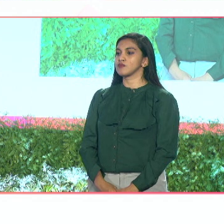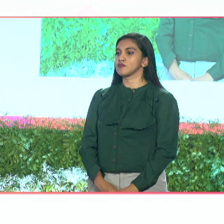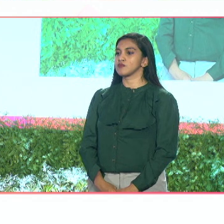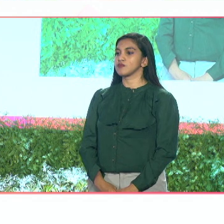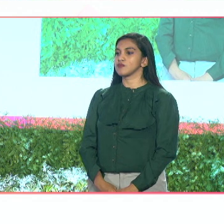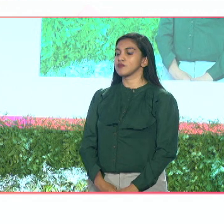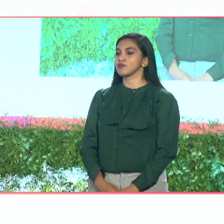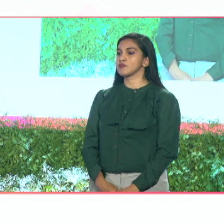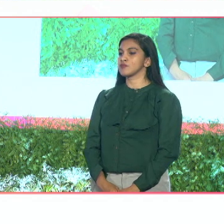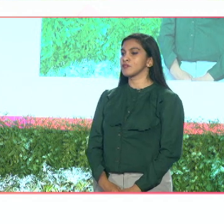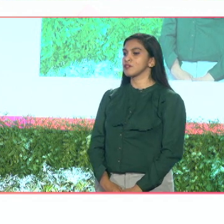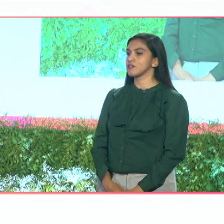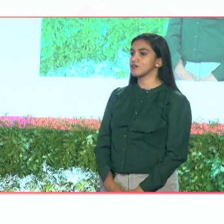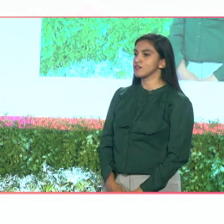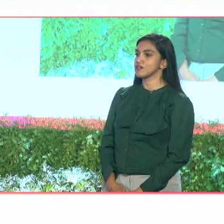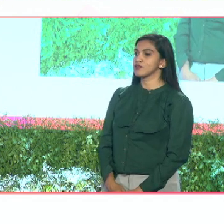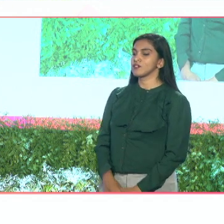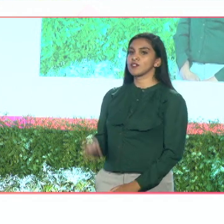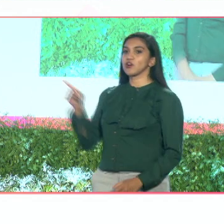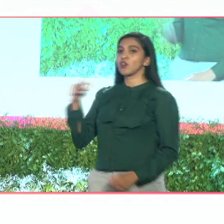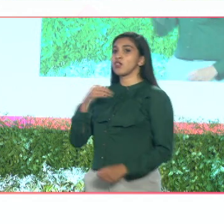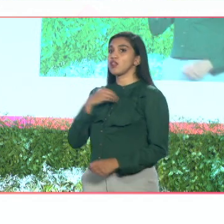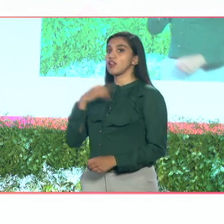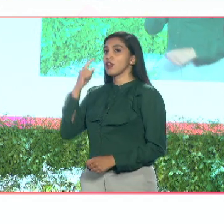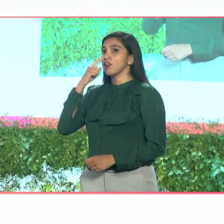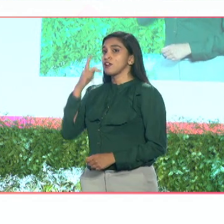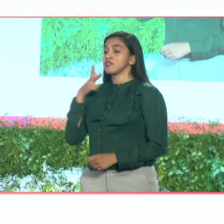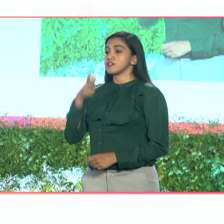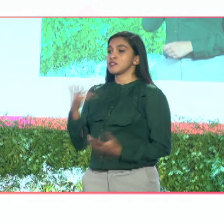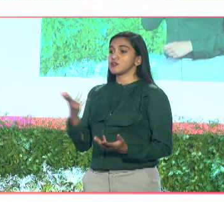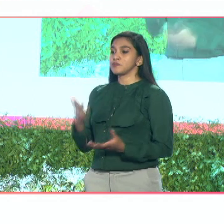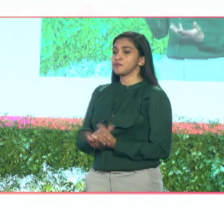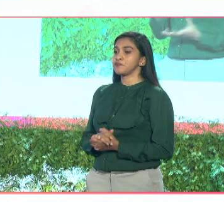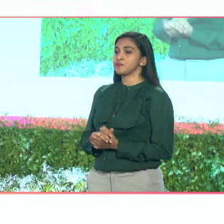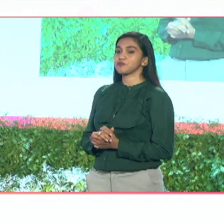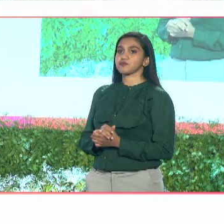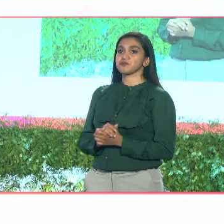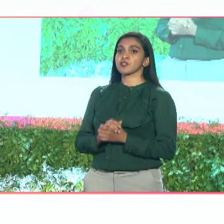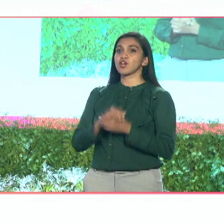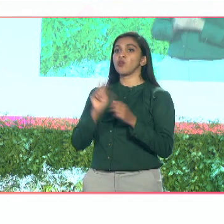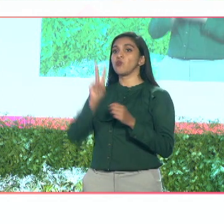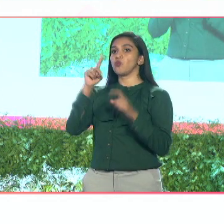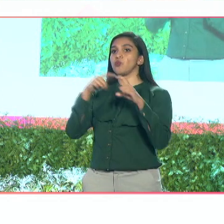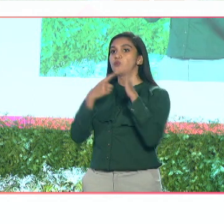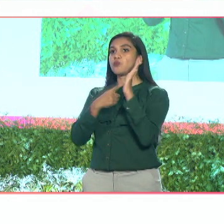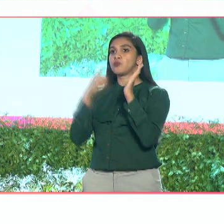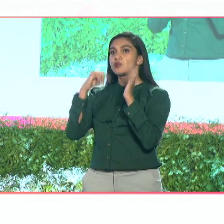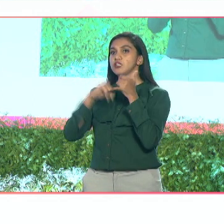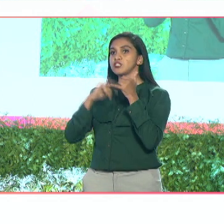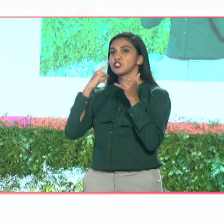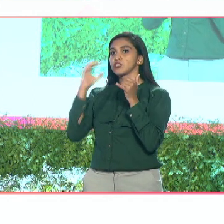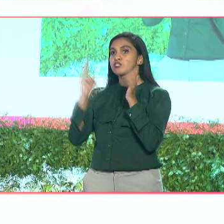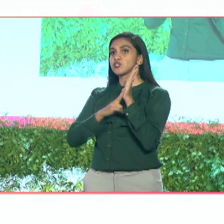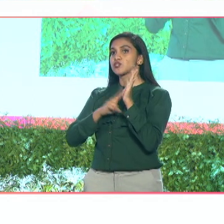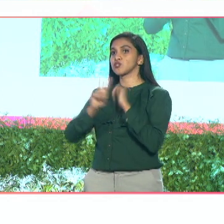So let's again revisit Dr. Nonita Gangwani. So this is her version 2 of her life, where